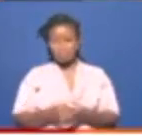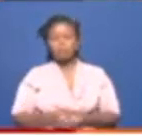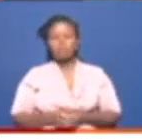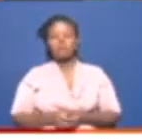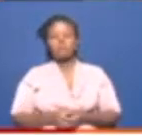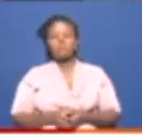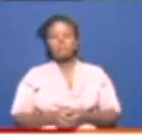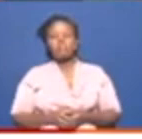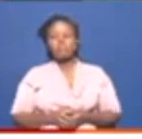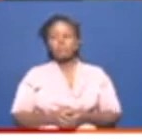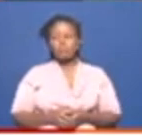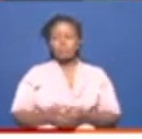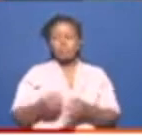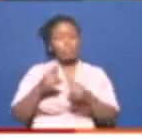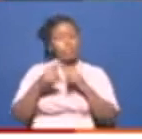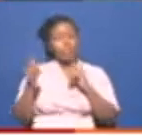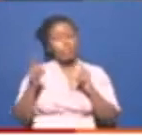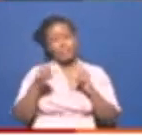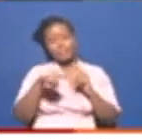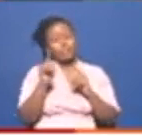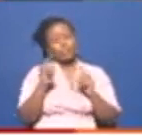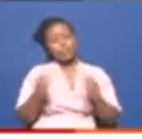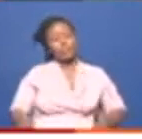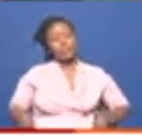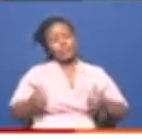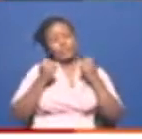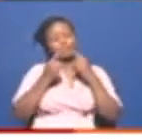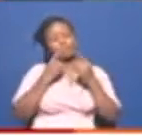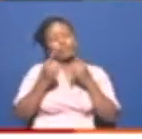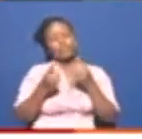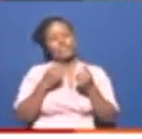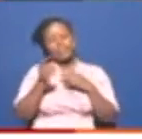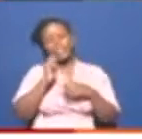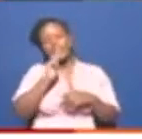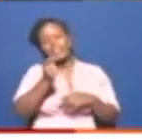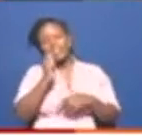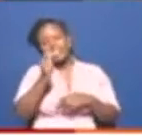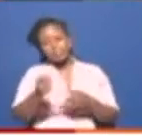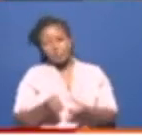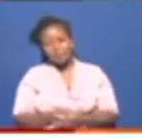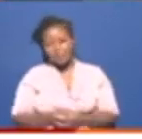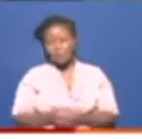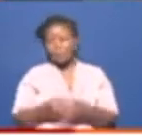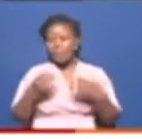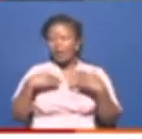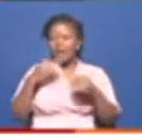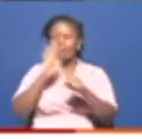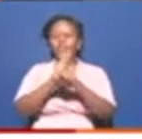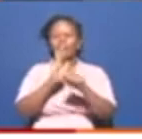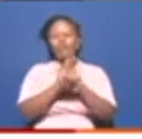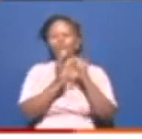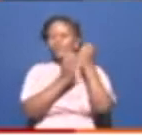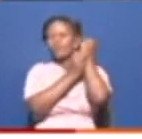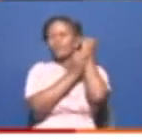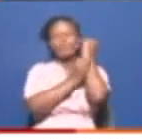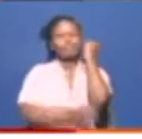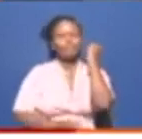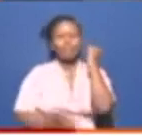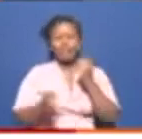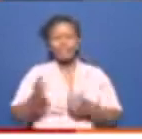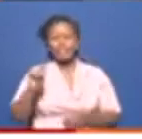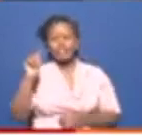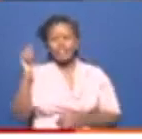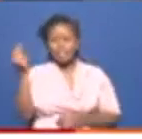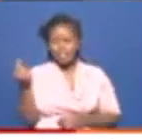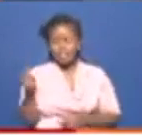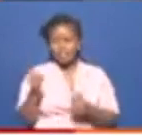Yeah. Well, at least you live to tell this tale. Yes. Now, there's a lot of poverty in Kenya, and yes, our health system